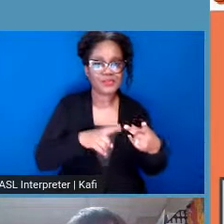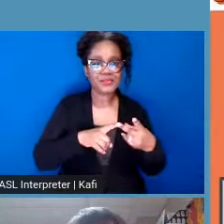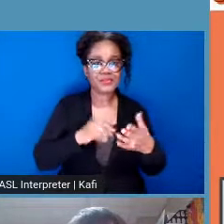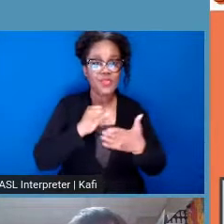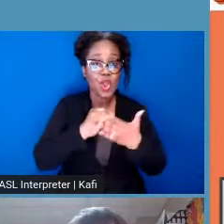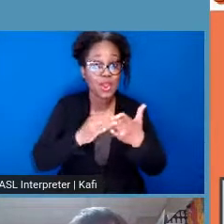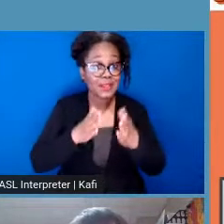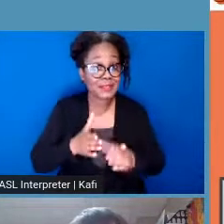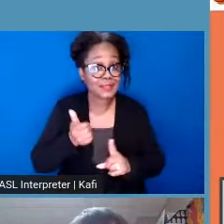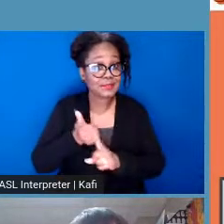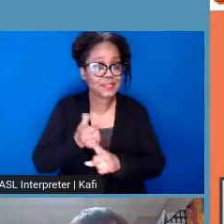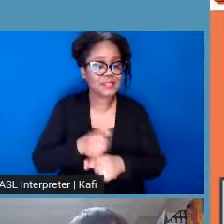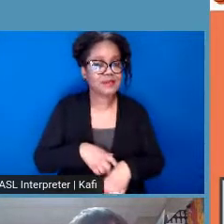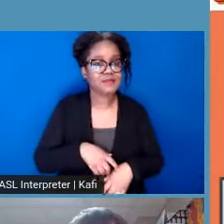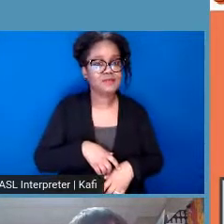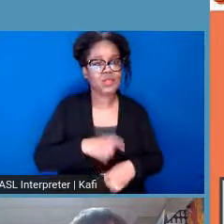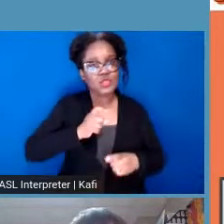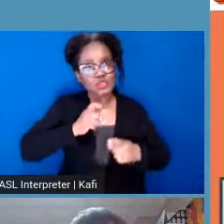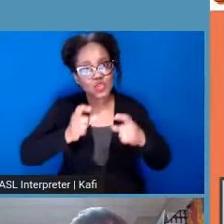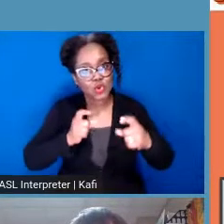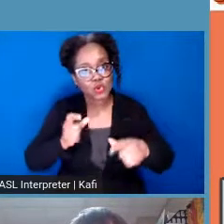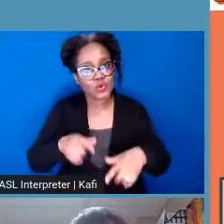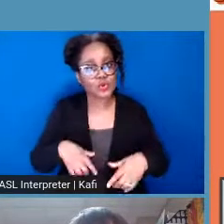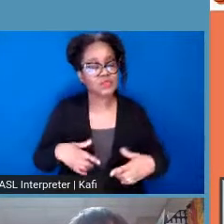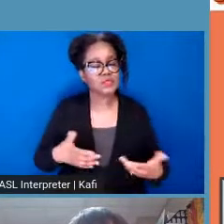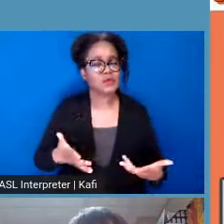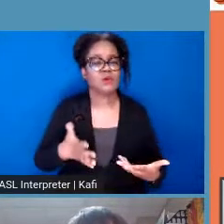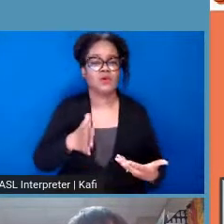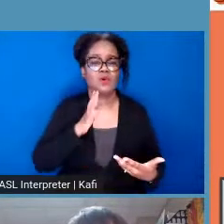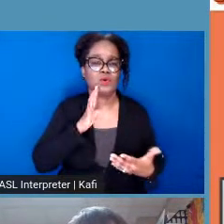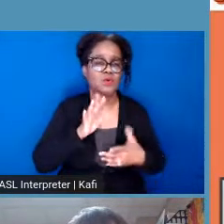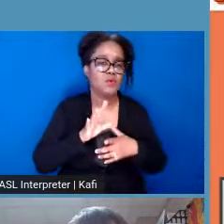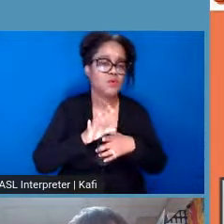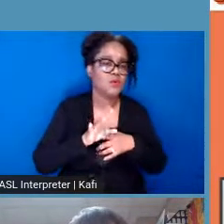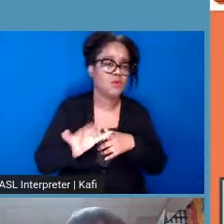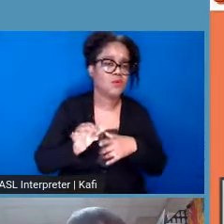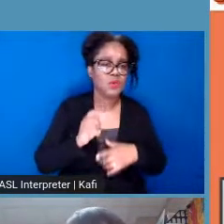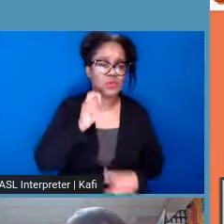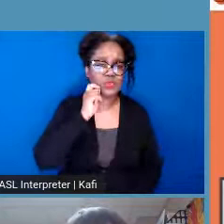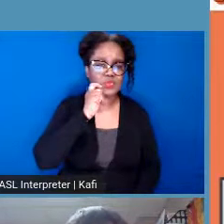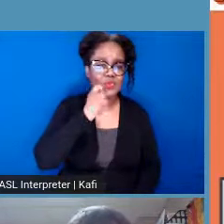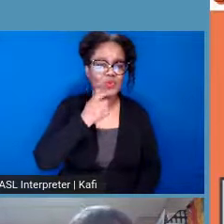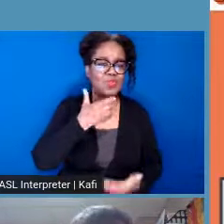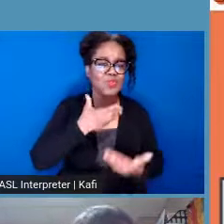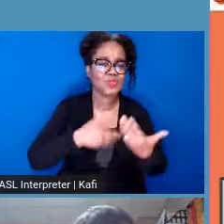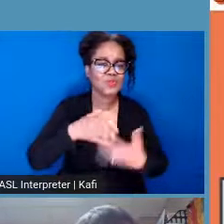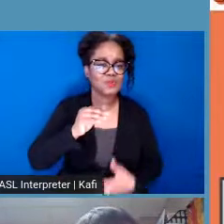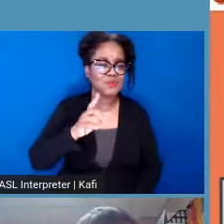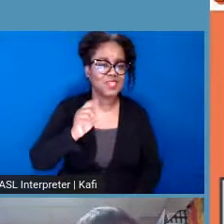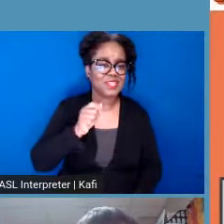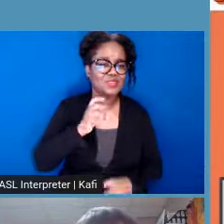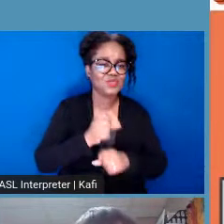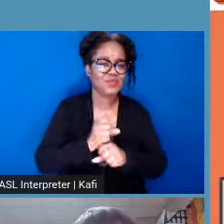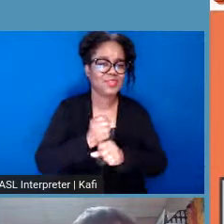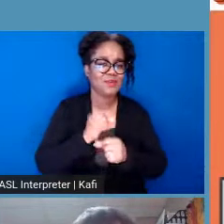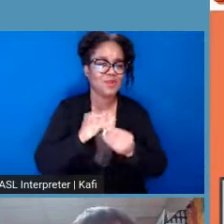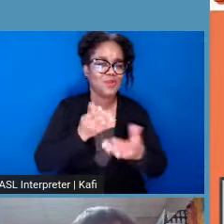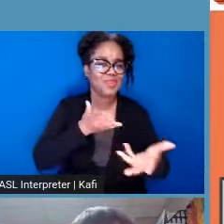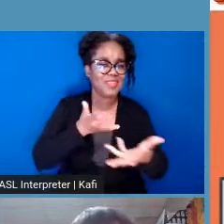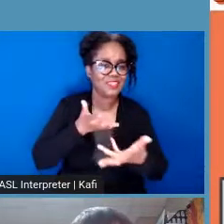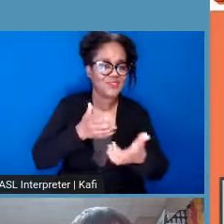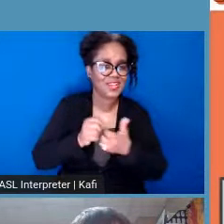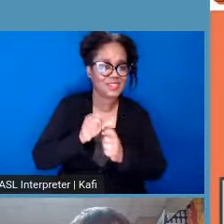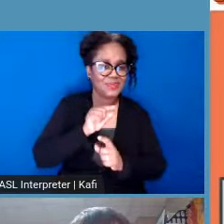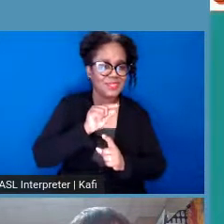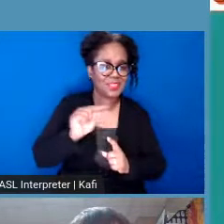these pieces, it was fun through social media to get some interaction with them and even learn new stories we weren't aware